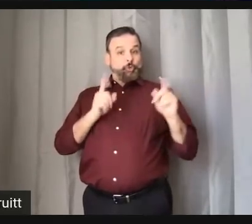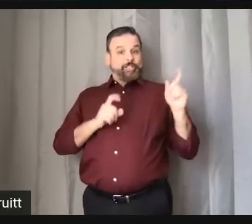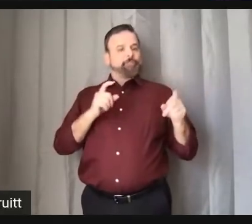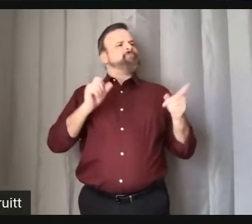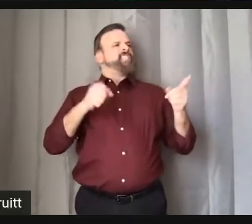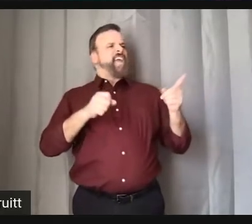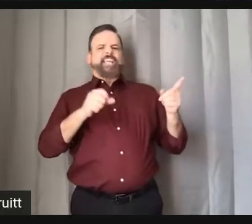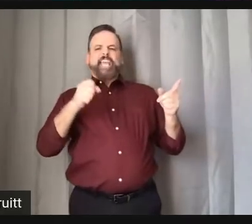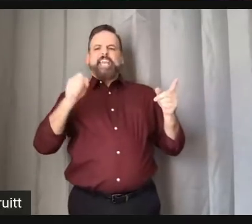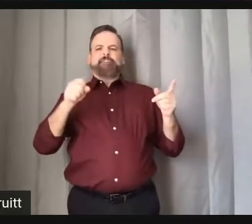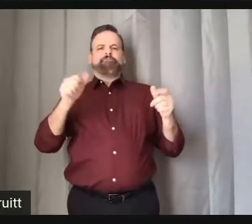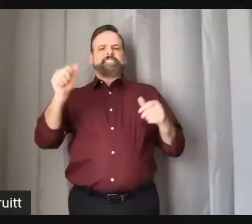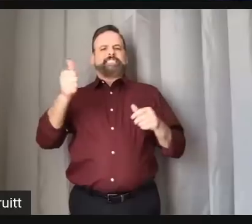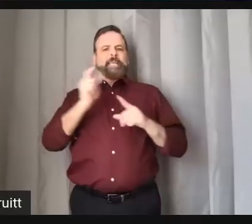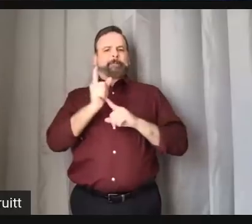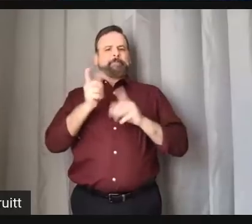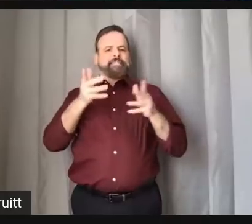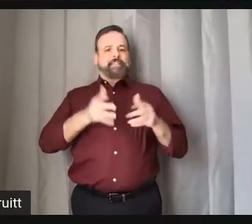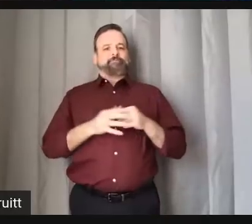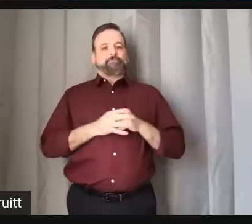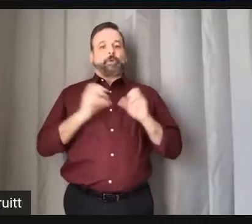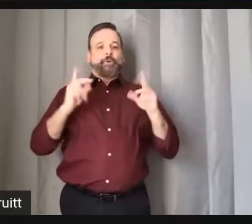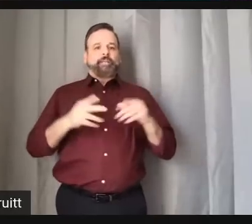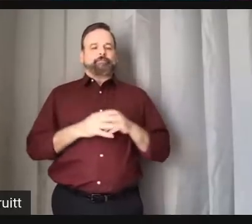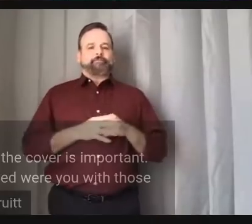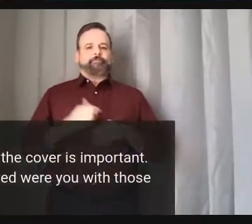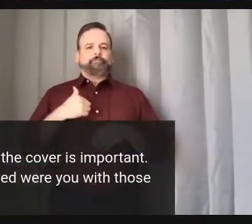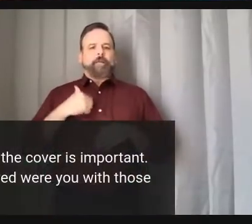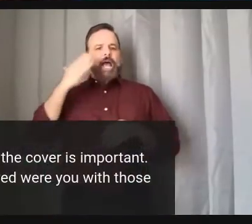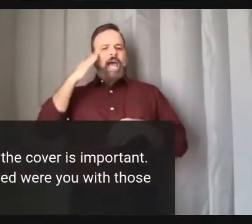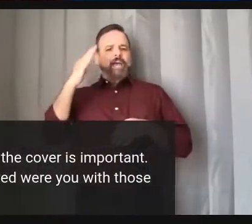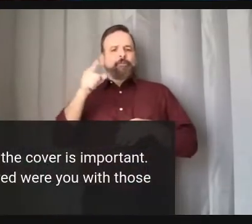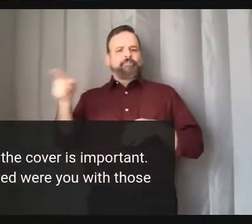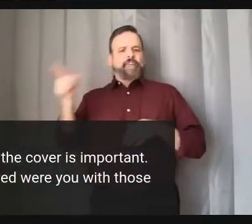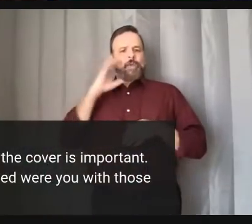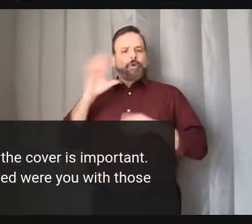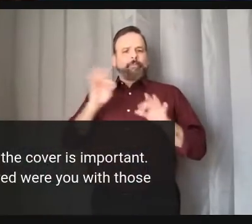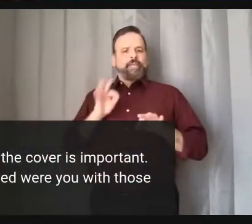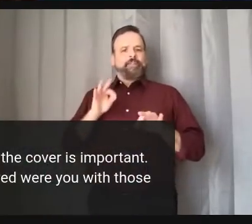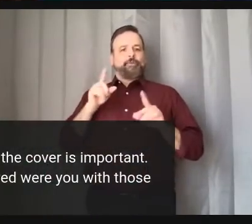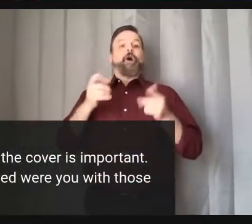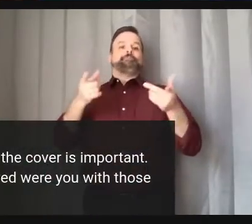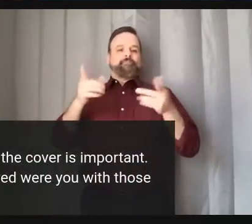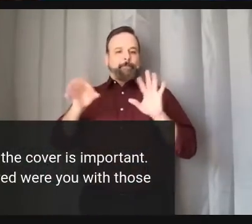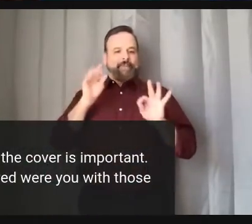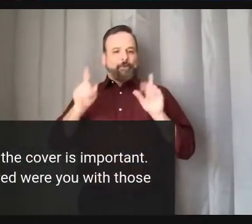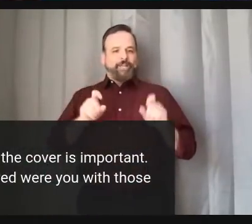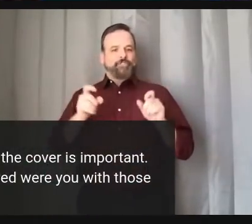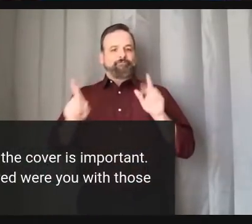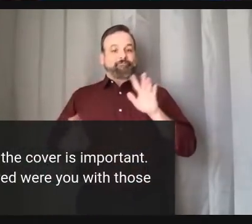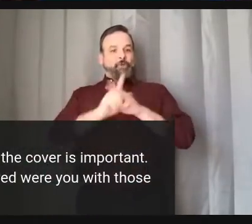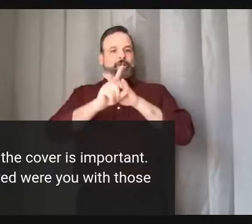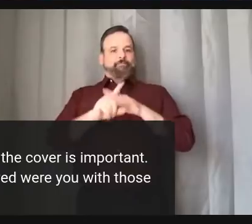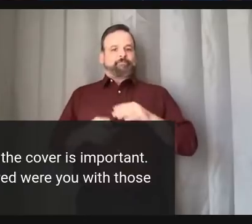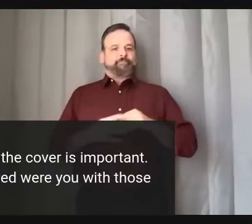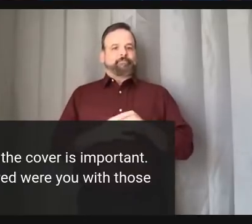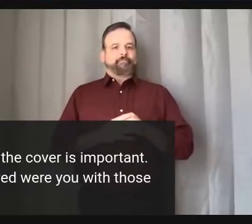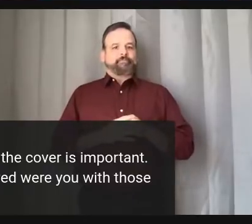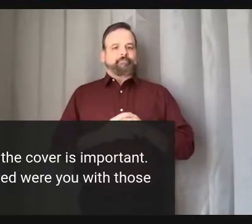Yeah, we probably should. Oh, 10 minutes. Yeah, sure. Yep. I don't know if they're choosing the questions or we are. Oh, they are. There it is. There we go.